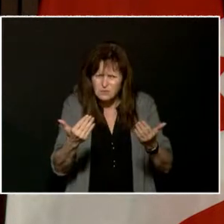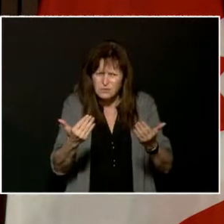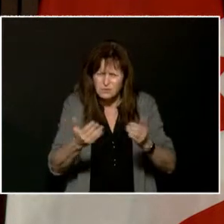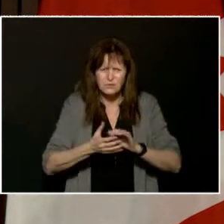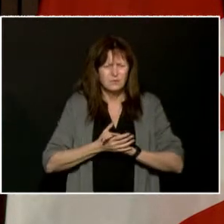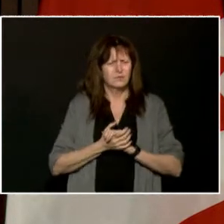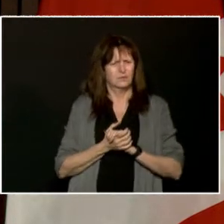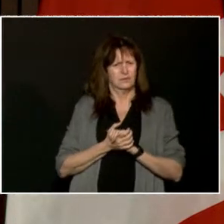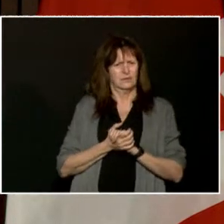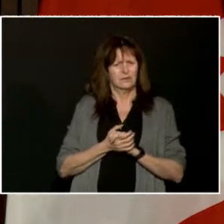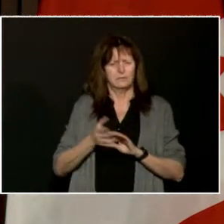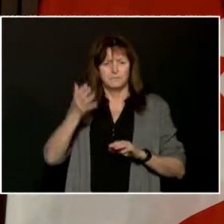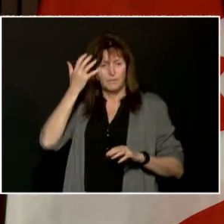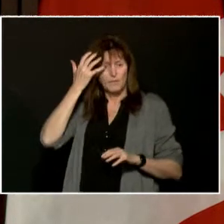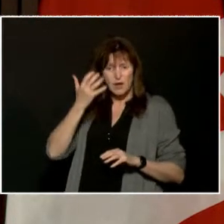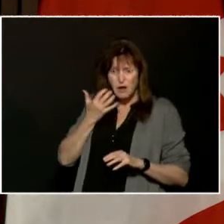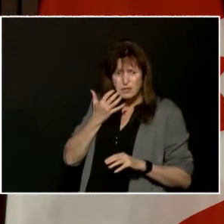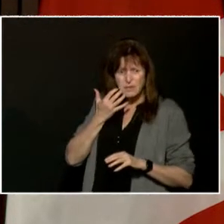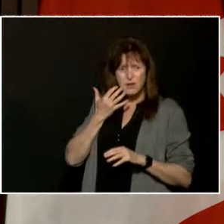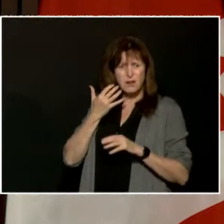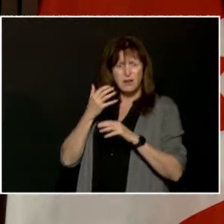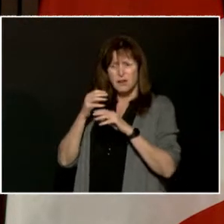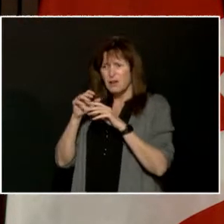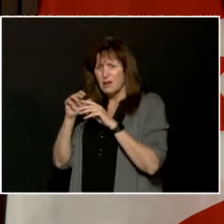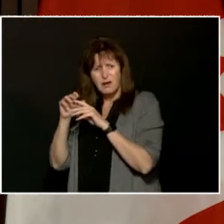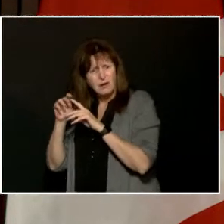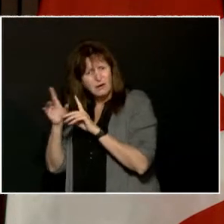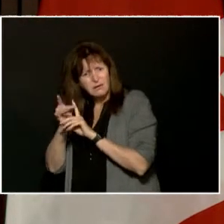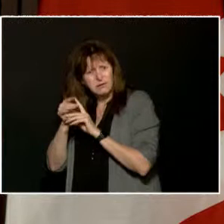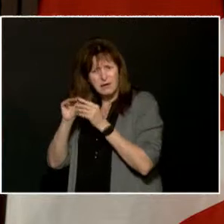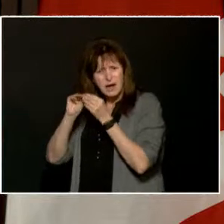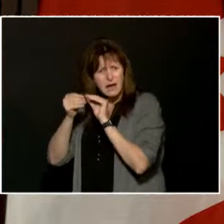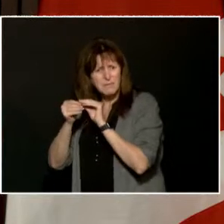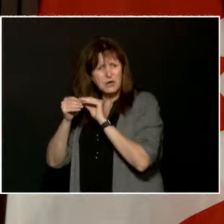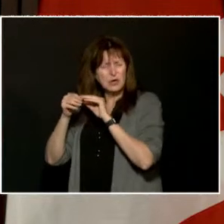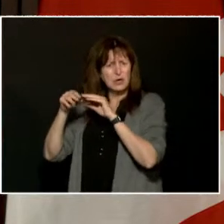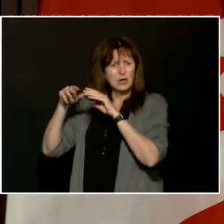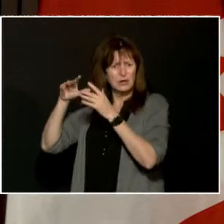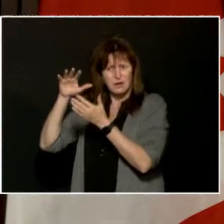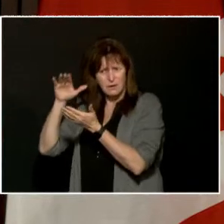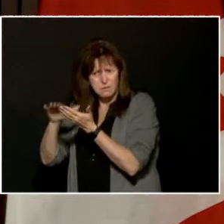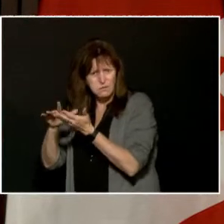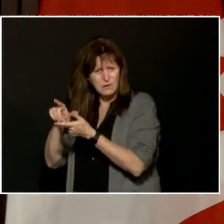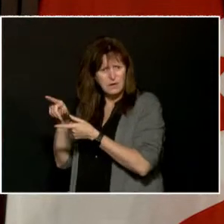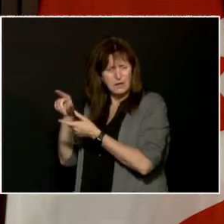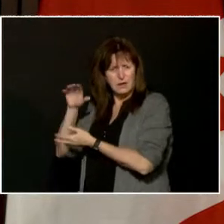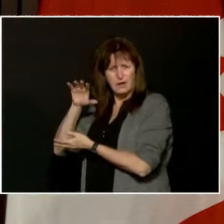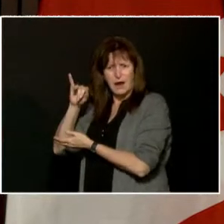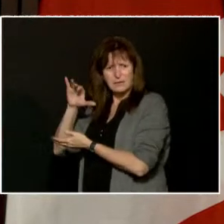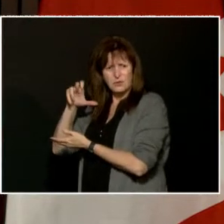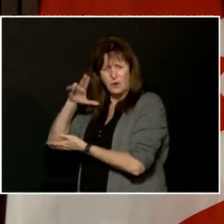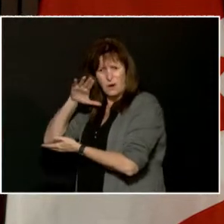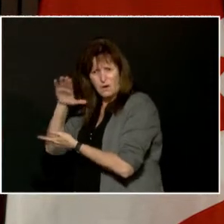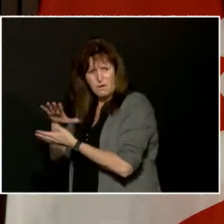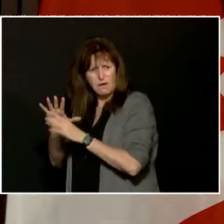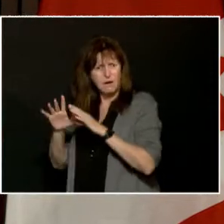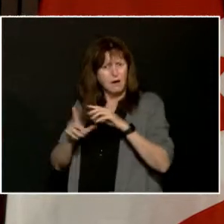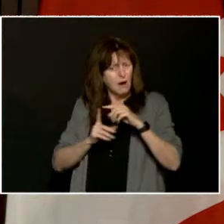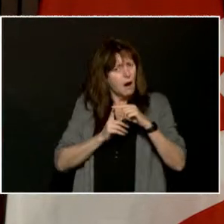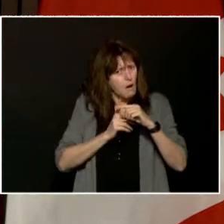falling. That is good news. But we need to temper this good news with the knowledge that our hospitals are still under incredible